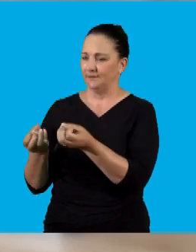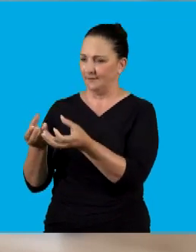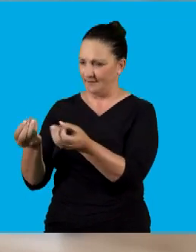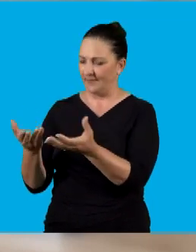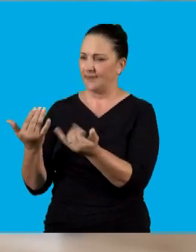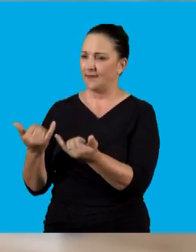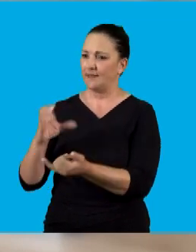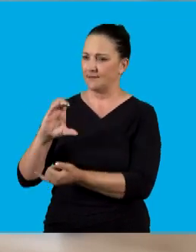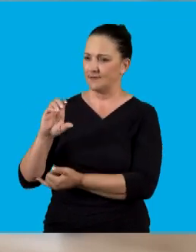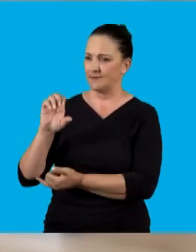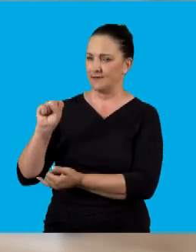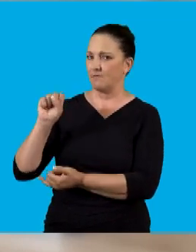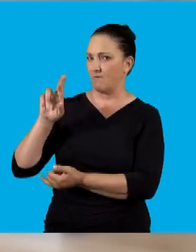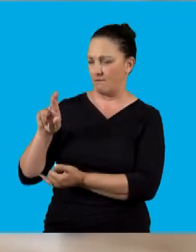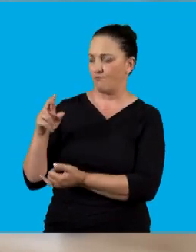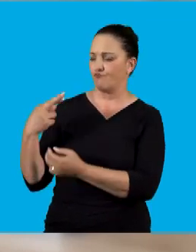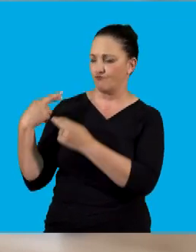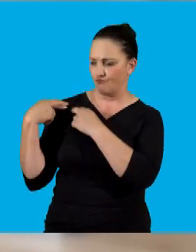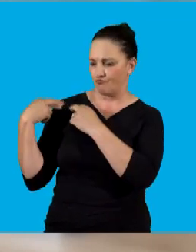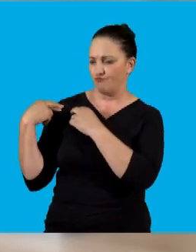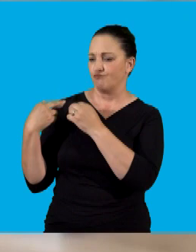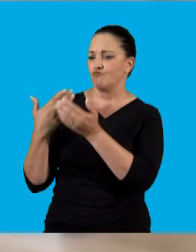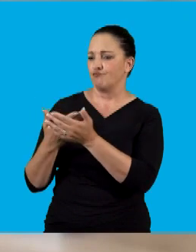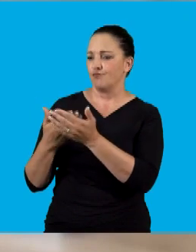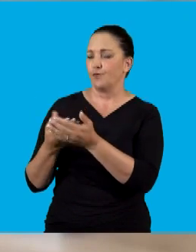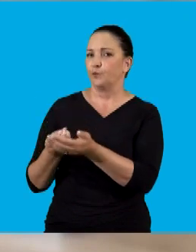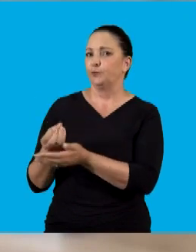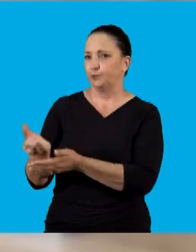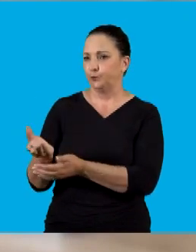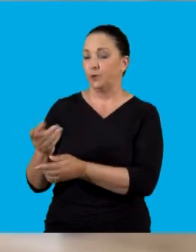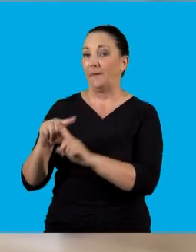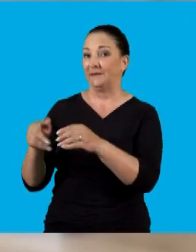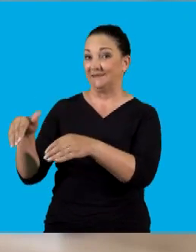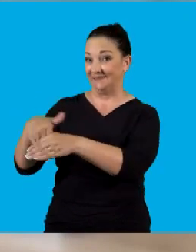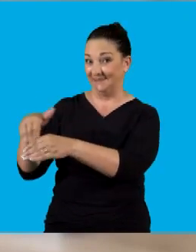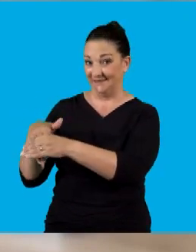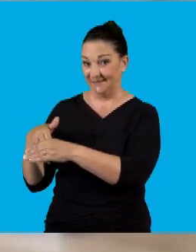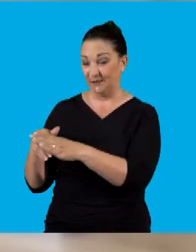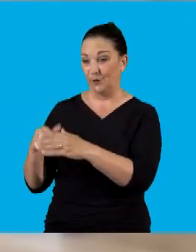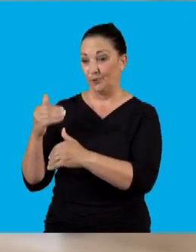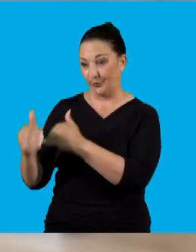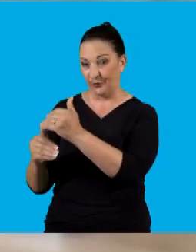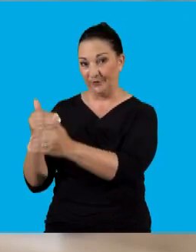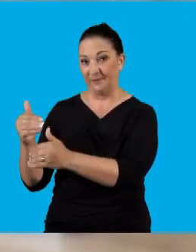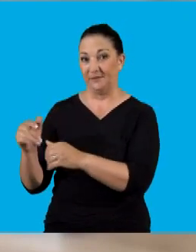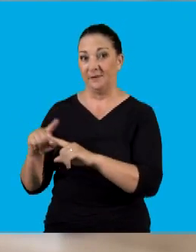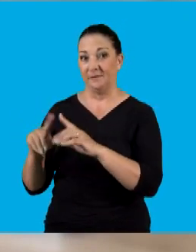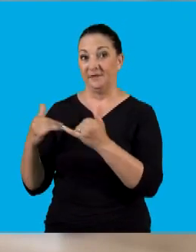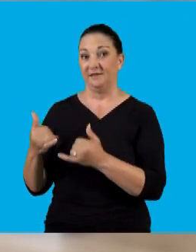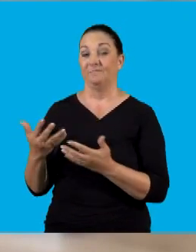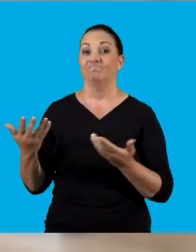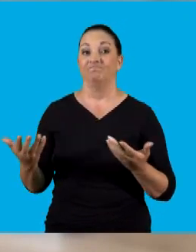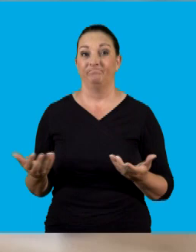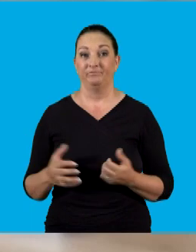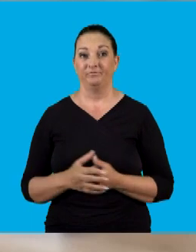through their corporate social responsibility programs, even if they do participate in those programs. But we must